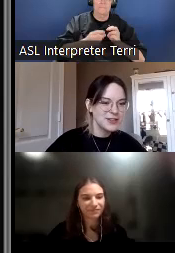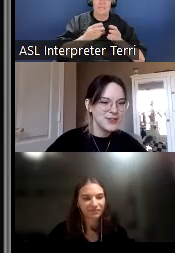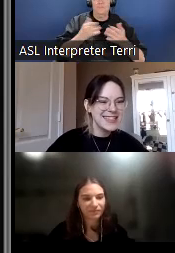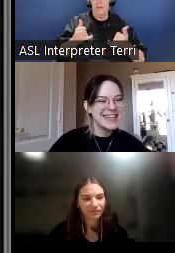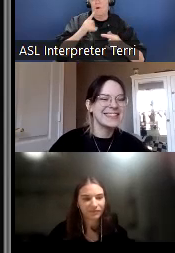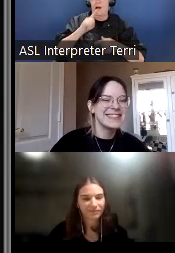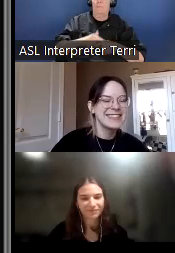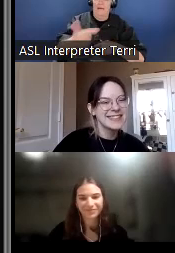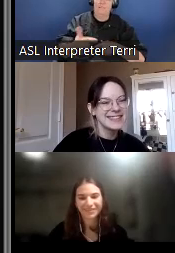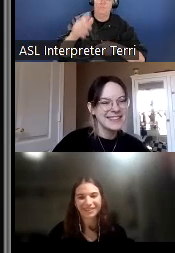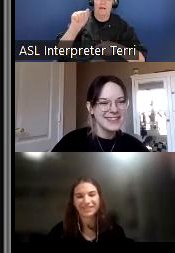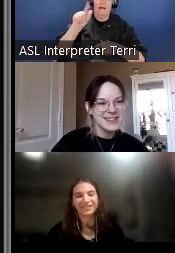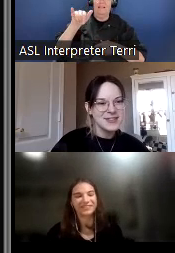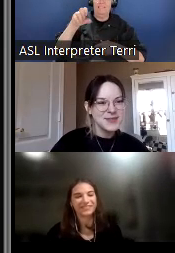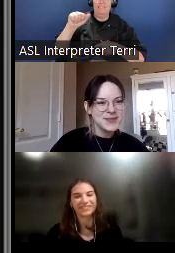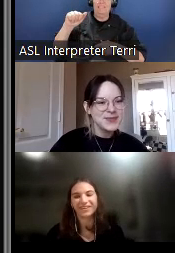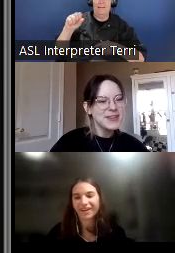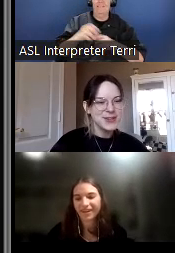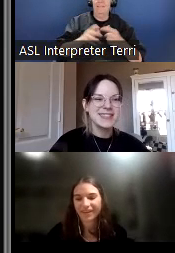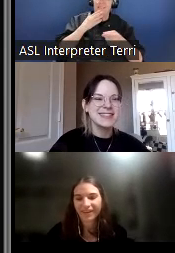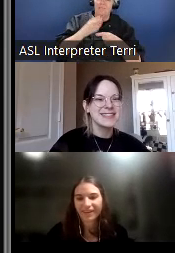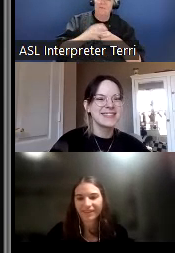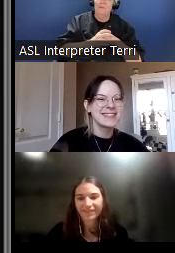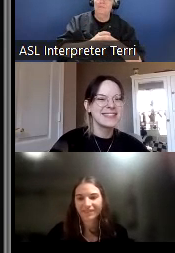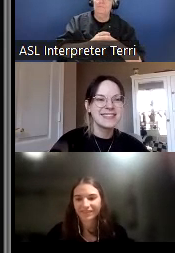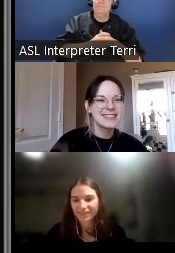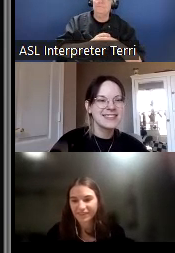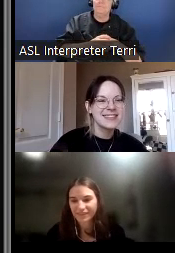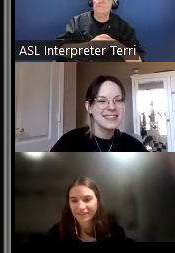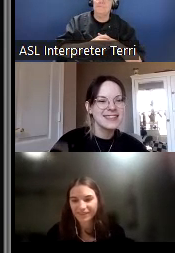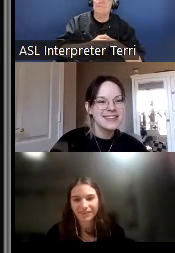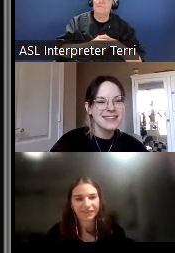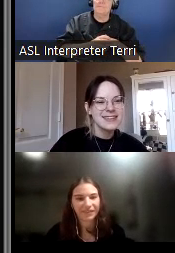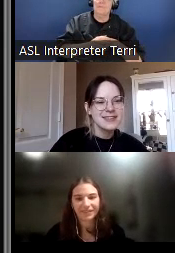it off to Alyssa. Thank you. Of course.